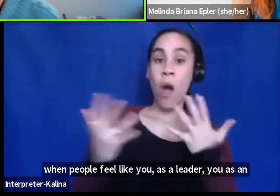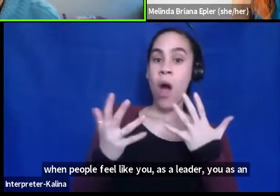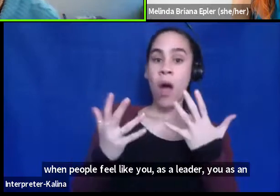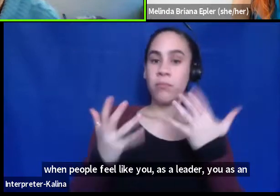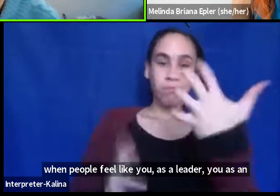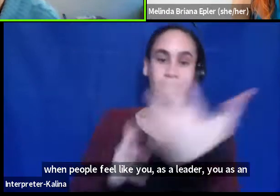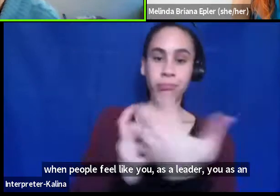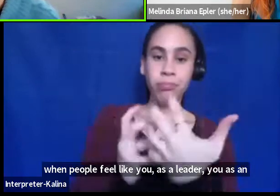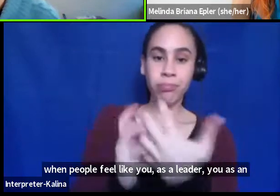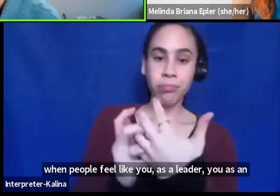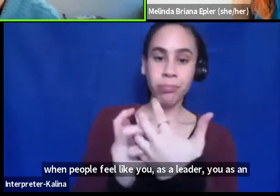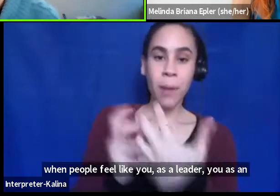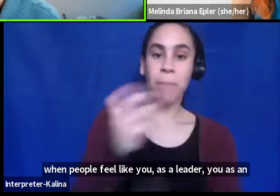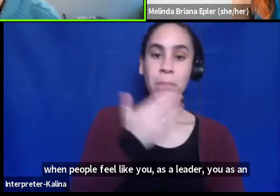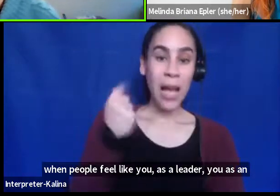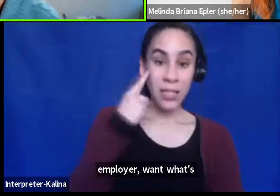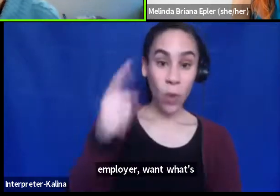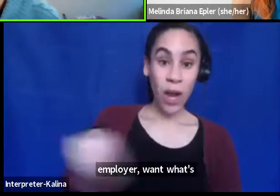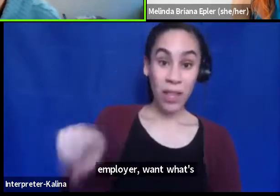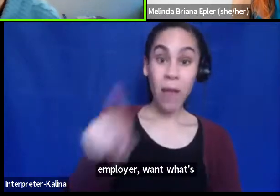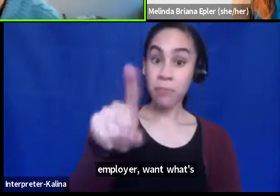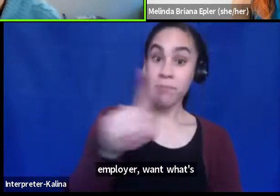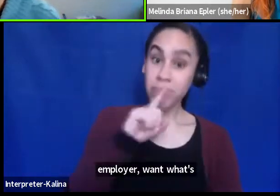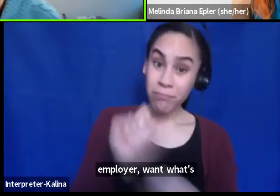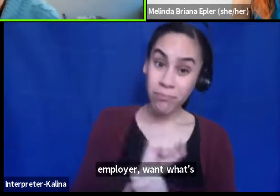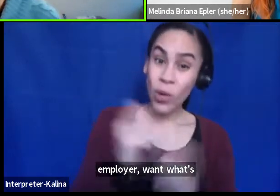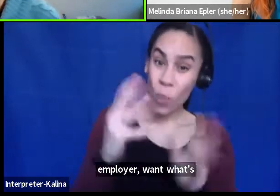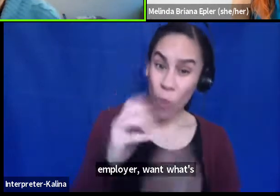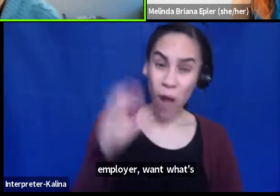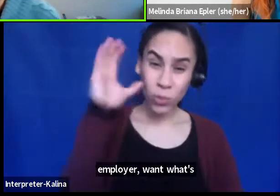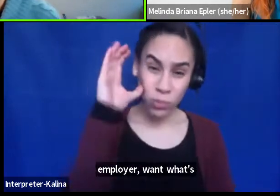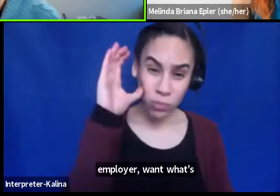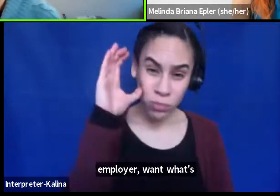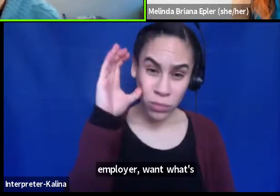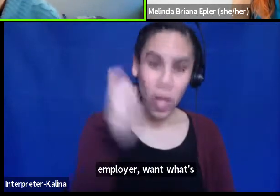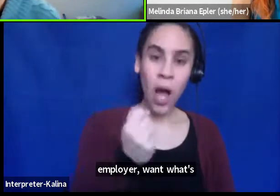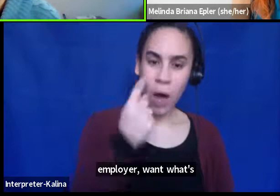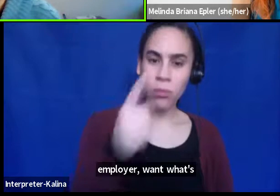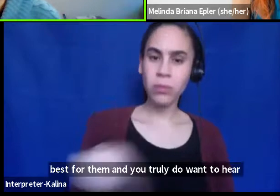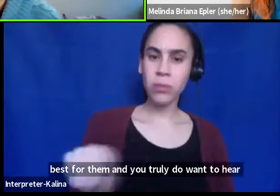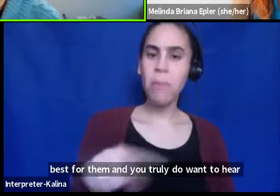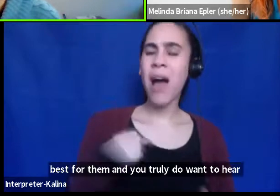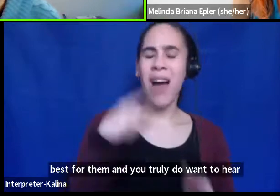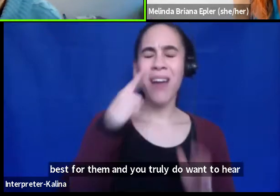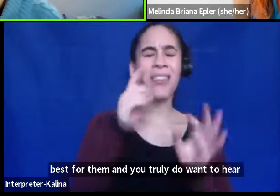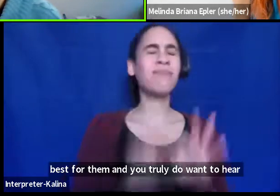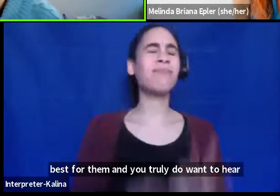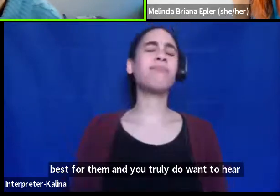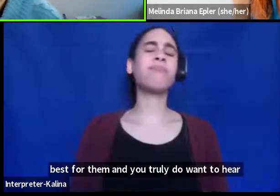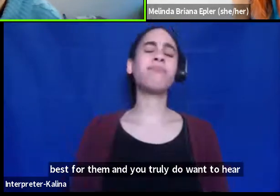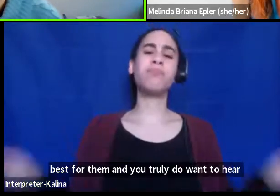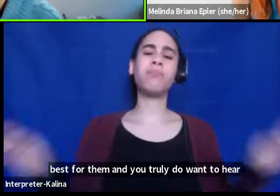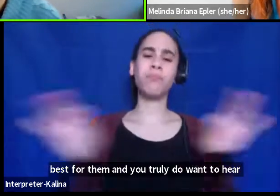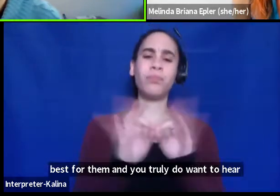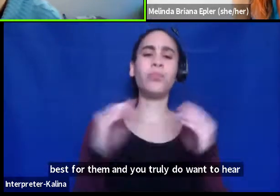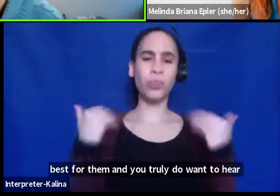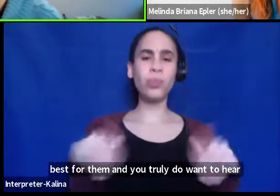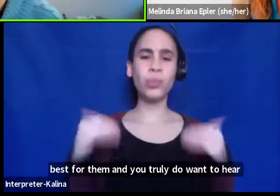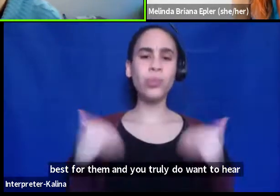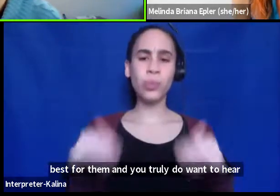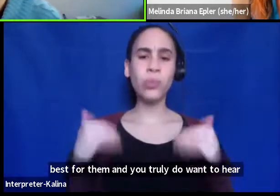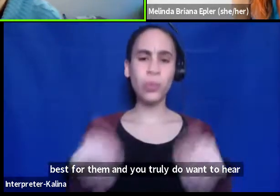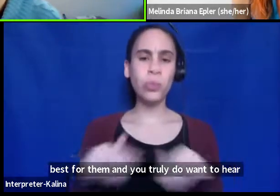you truly do want to hear them, I think that's very, very important. And I